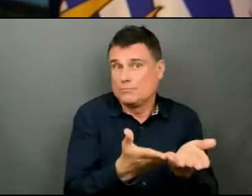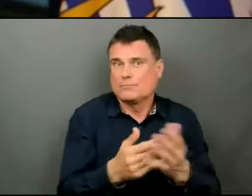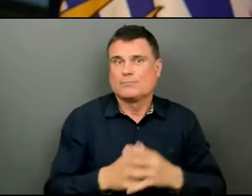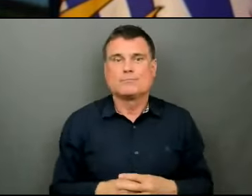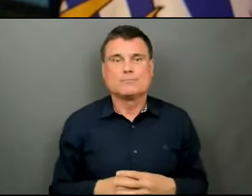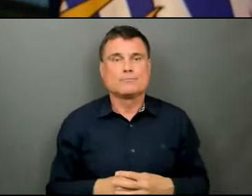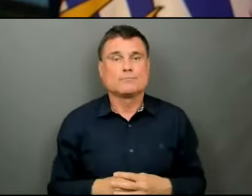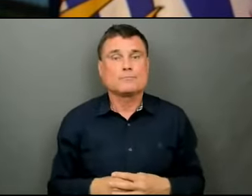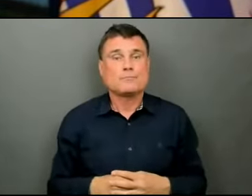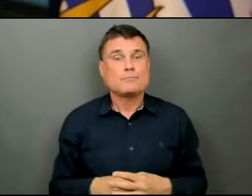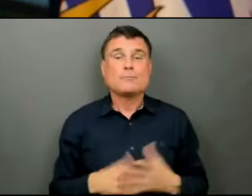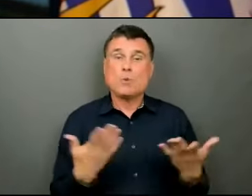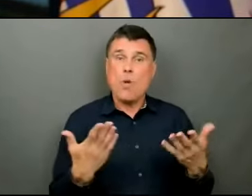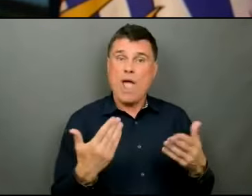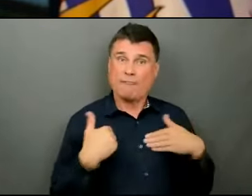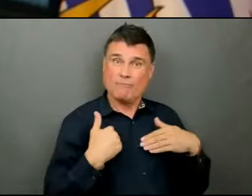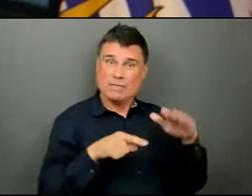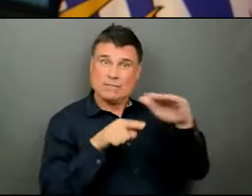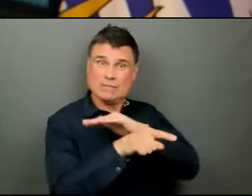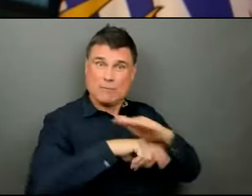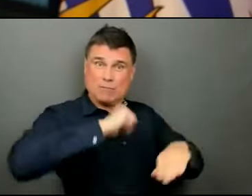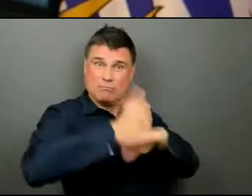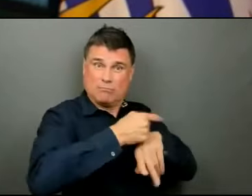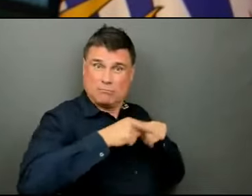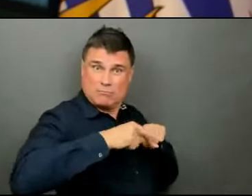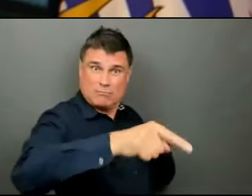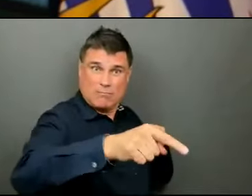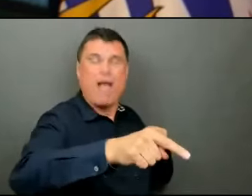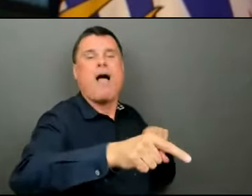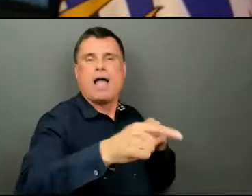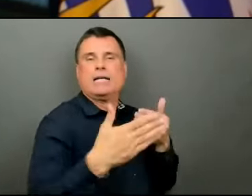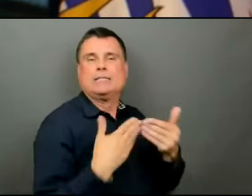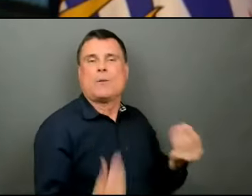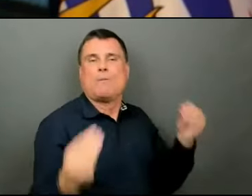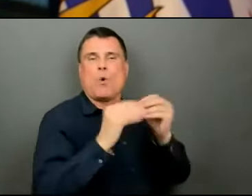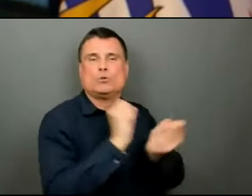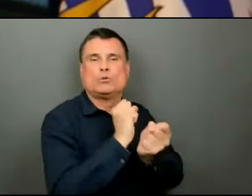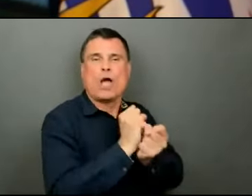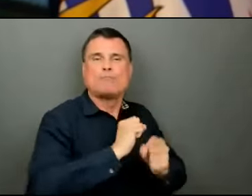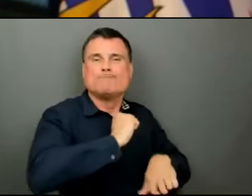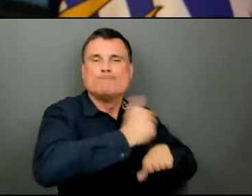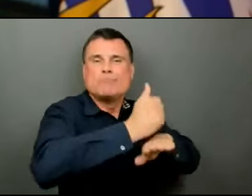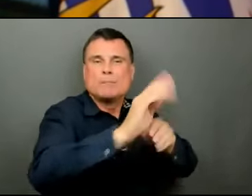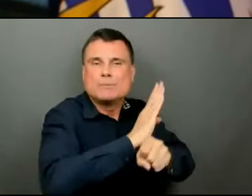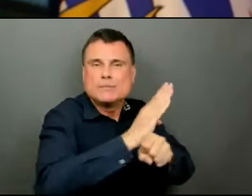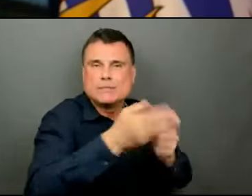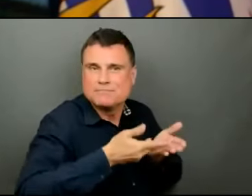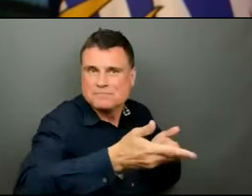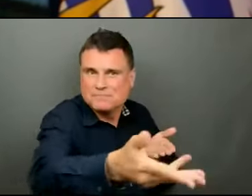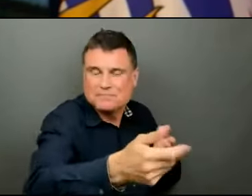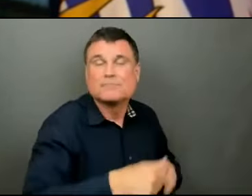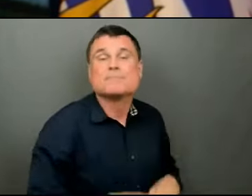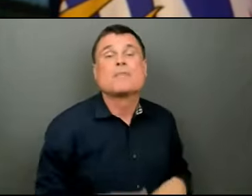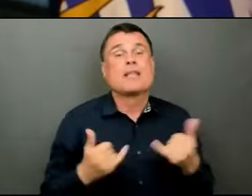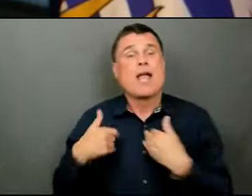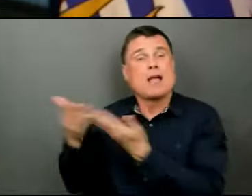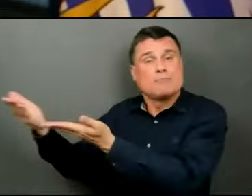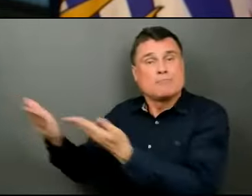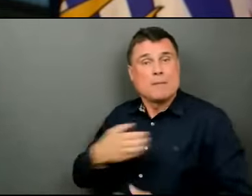It's now my great pleasure to introduce my friend, the Mayor of Vancouver, Kennedy Stewart, to say a few words, and he will be introducing